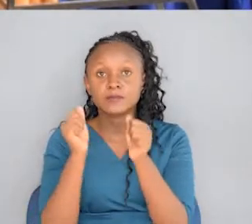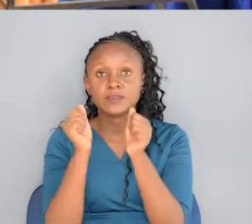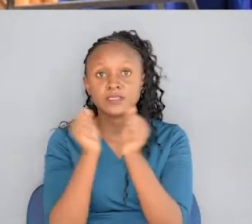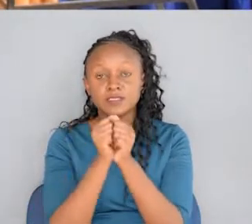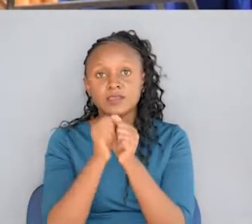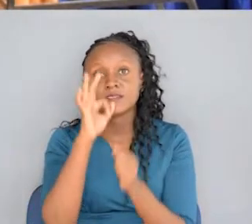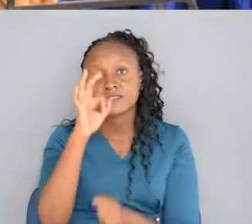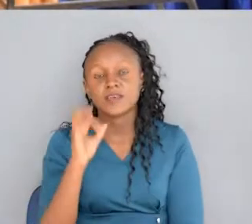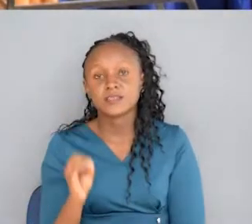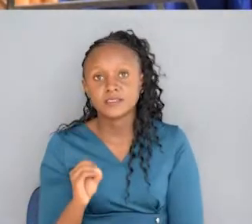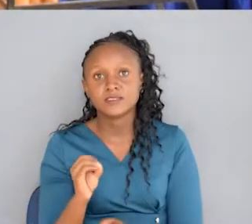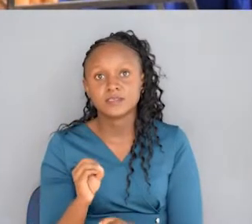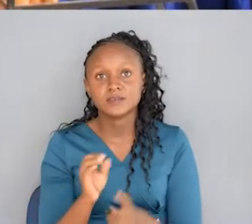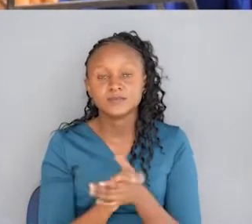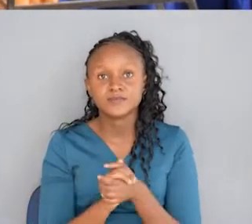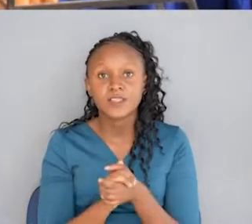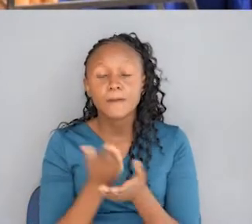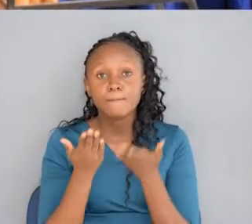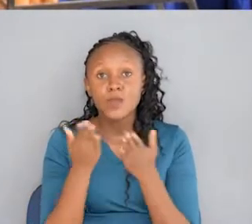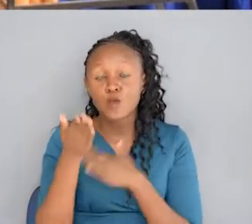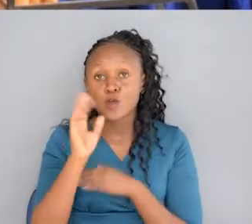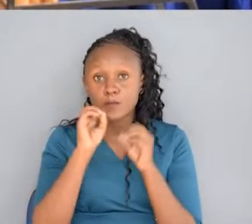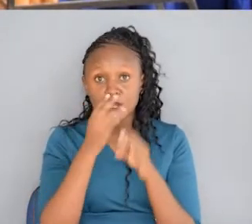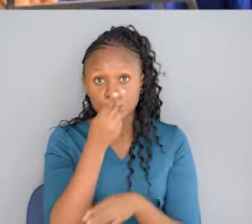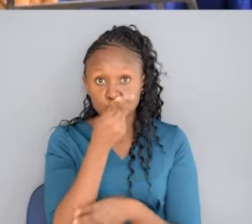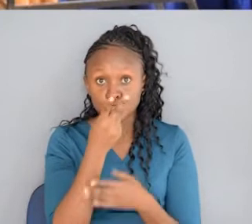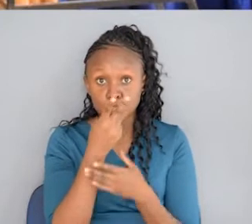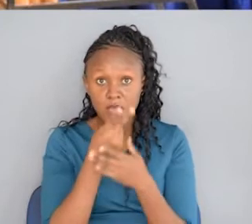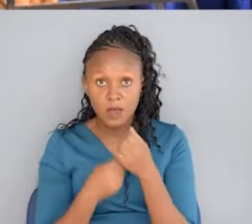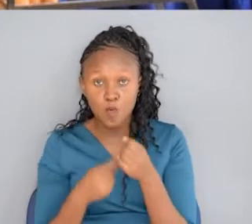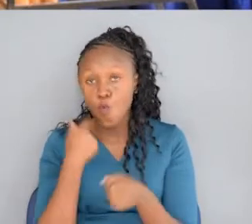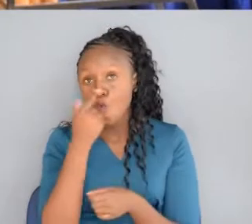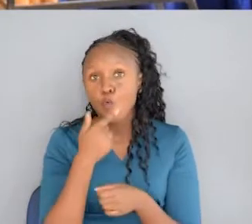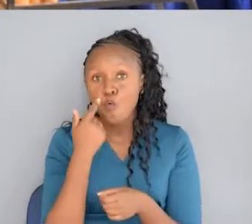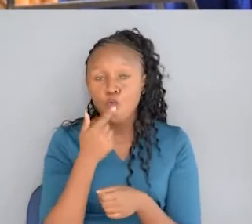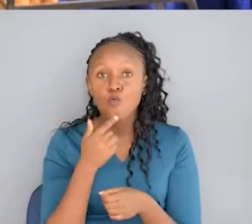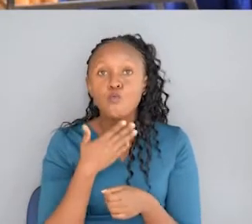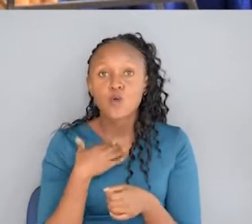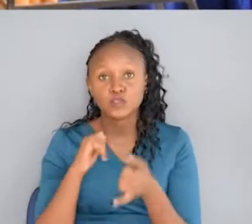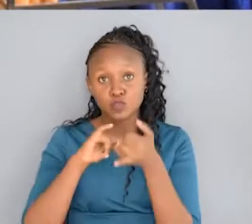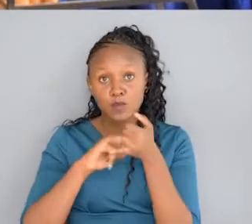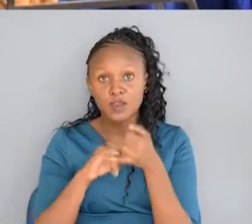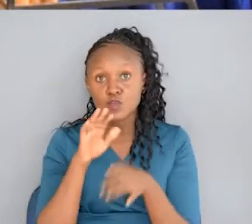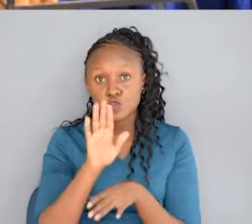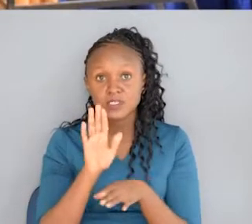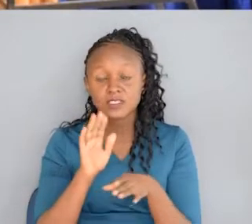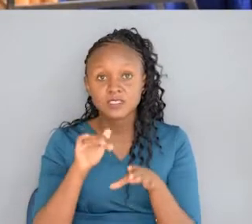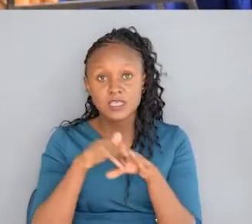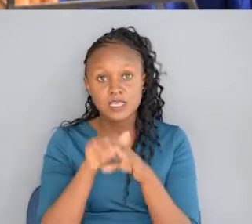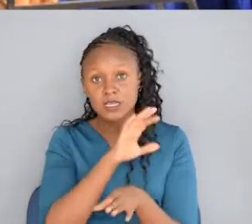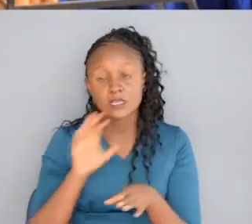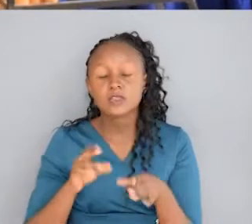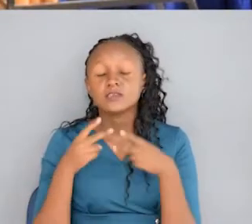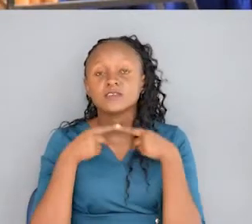May the Lord bless the two who are looking forward to exchange their matrimonial vows. Yours in Christ's service, Reverend George K.